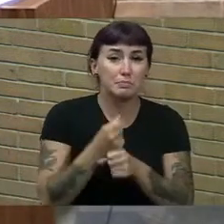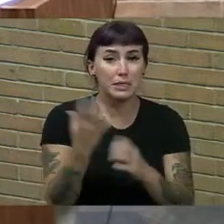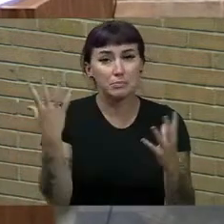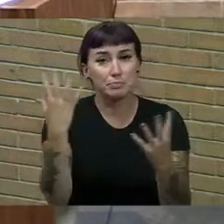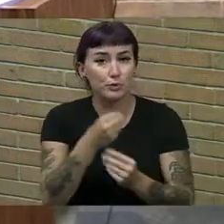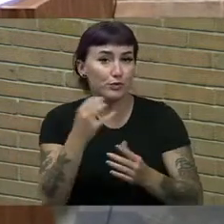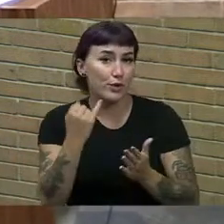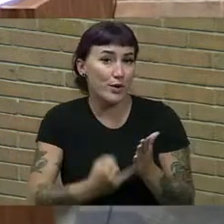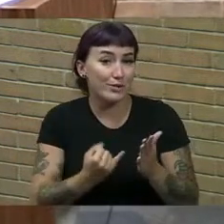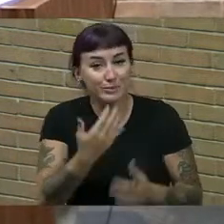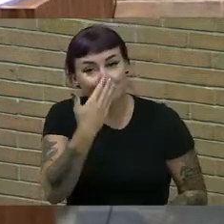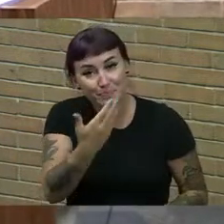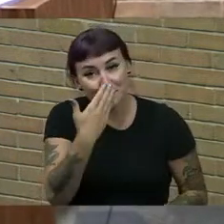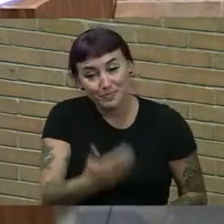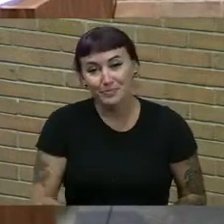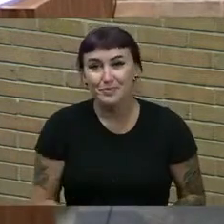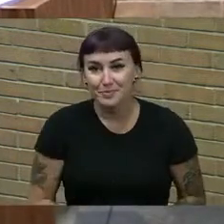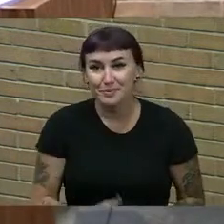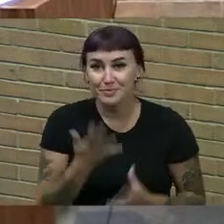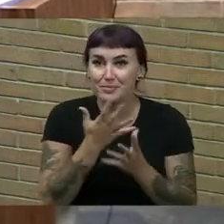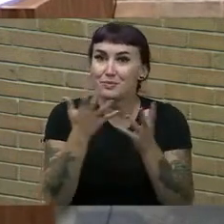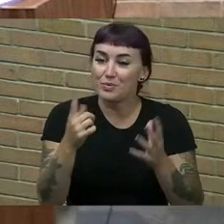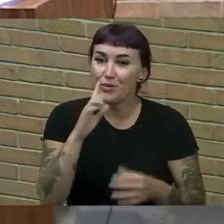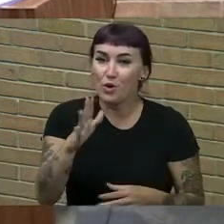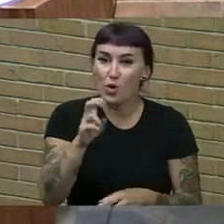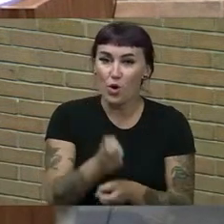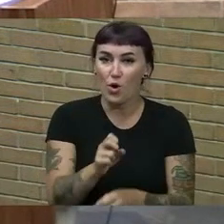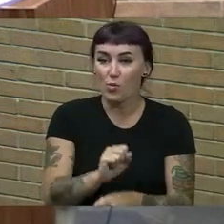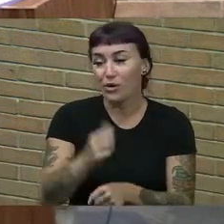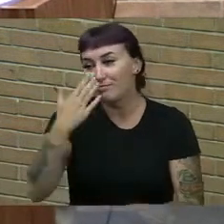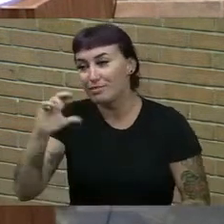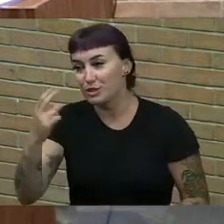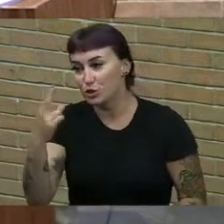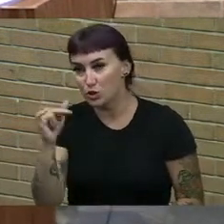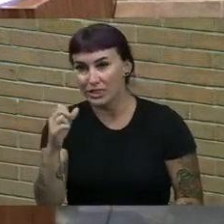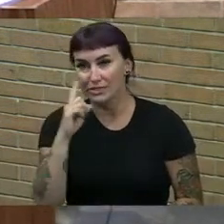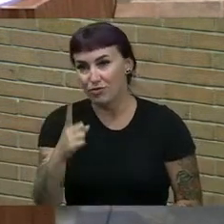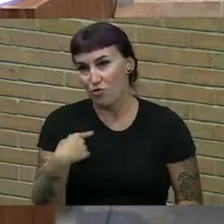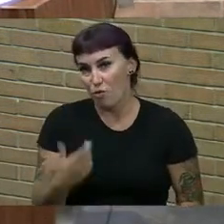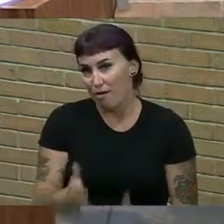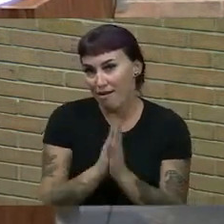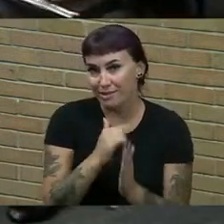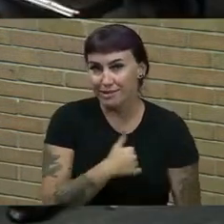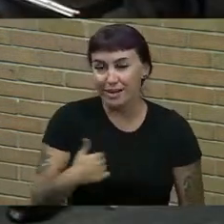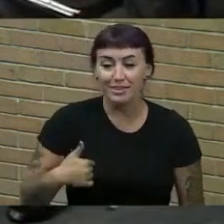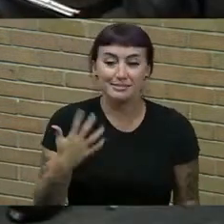works of art. So thank you guys so much for your hard work, and thank you, Chris, for bringing it to us.